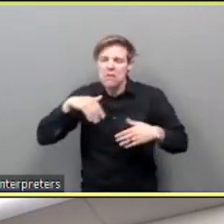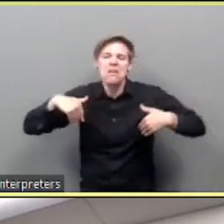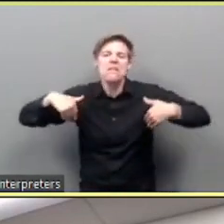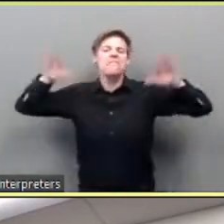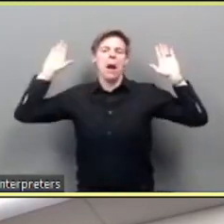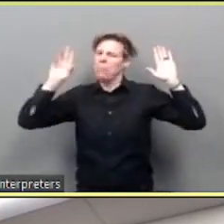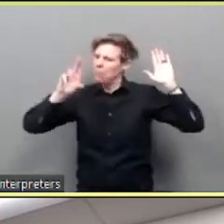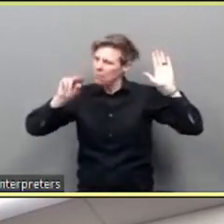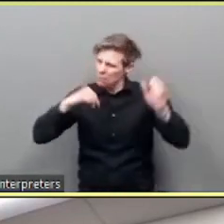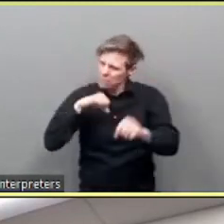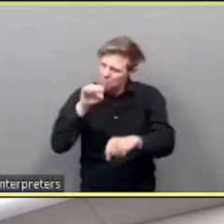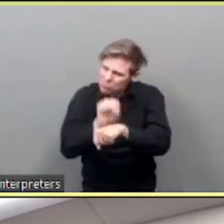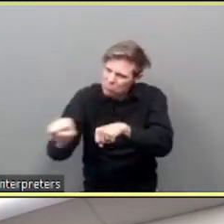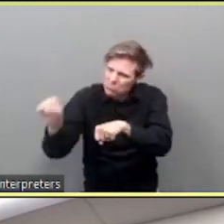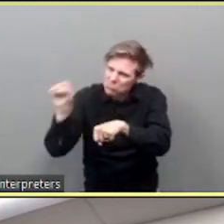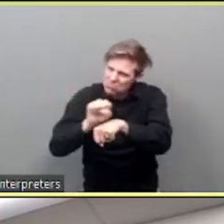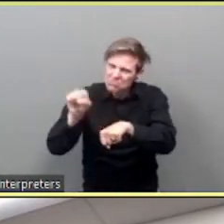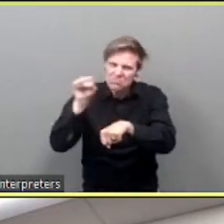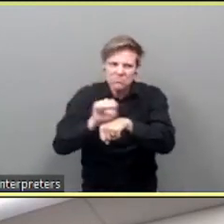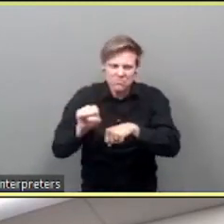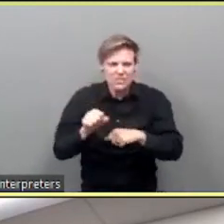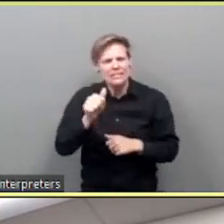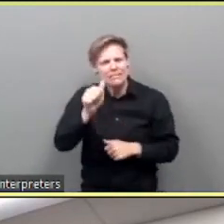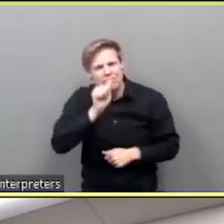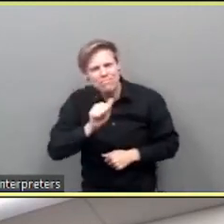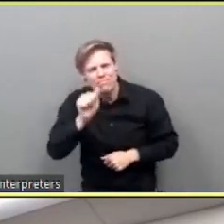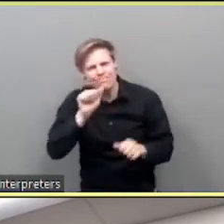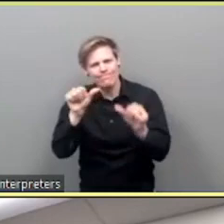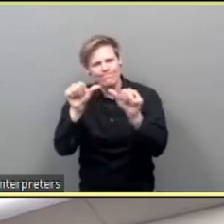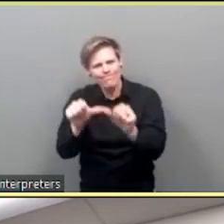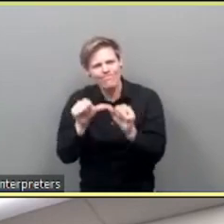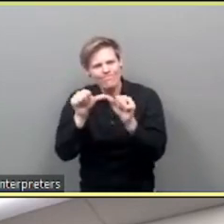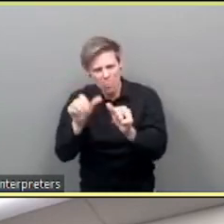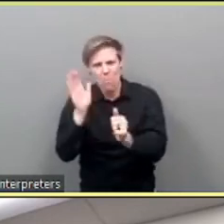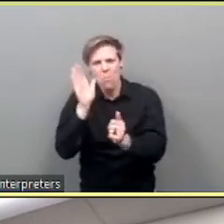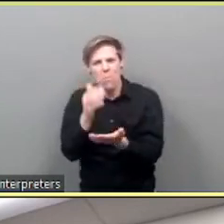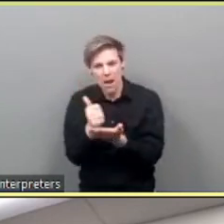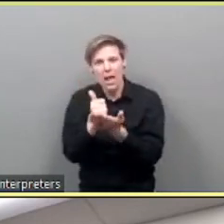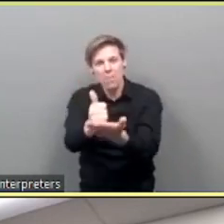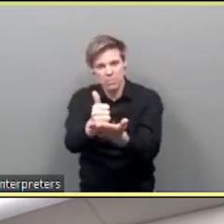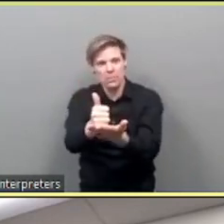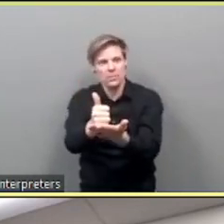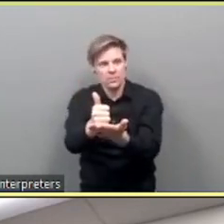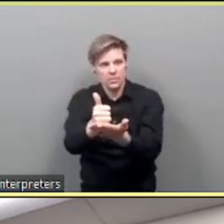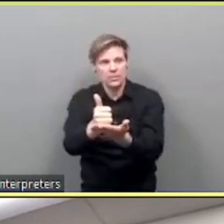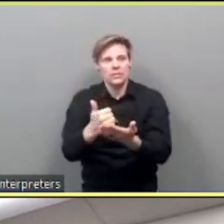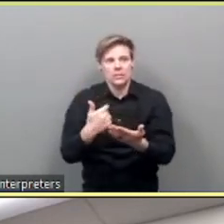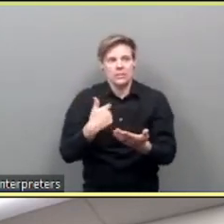Hey, hang in there. We got this. Can you help us transport a patient? It's his wife.